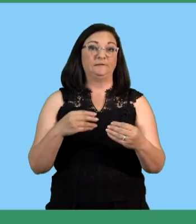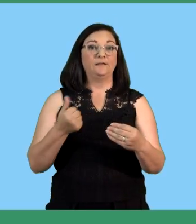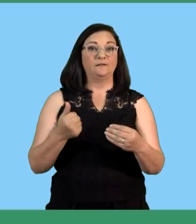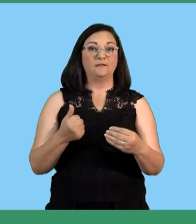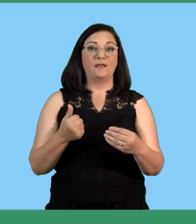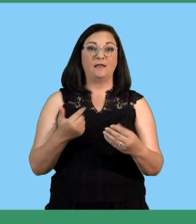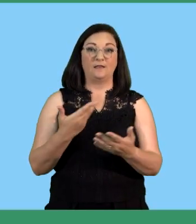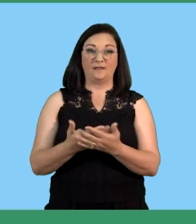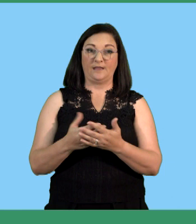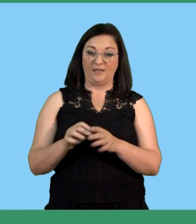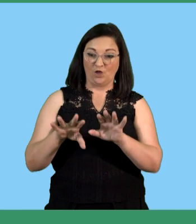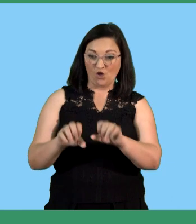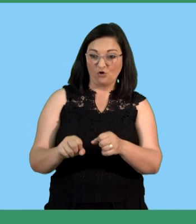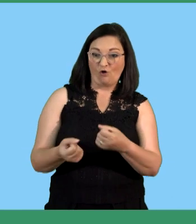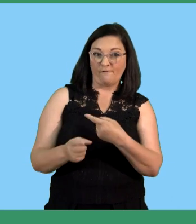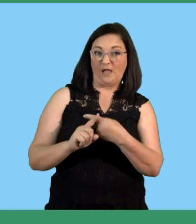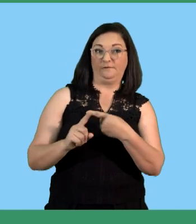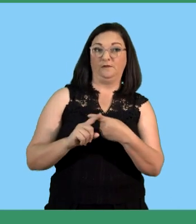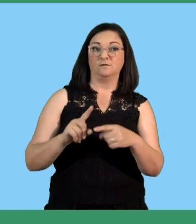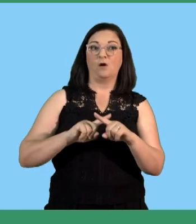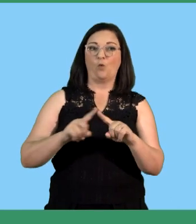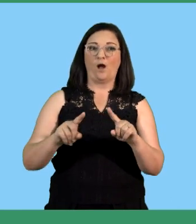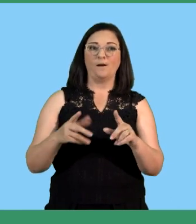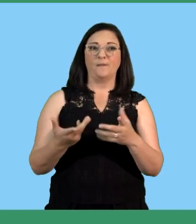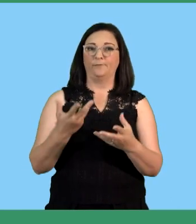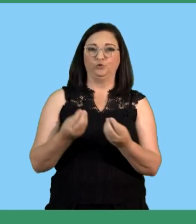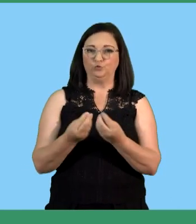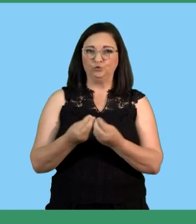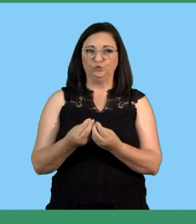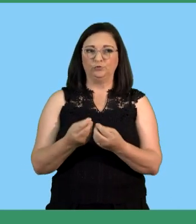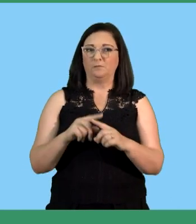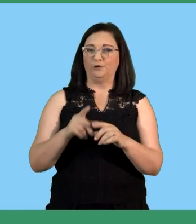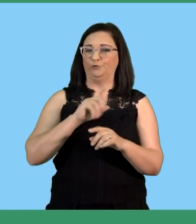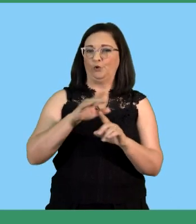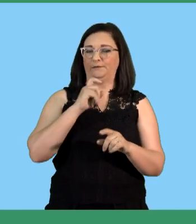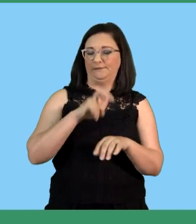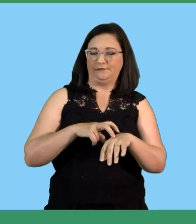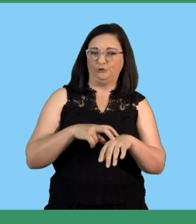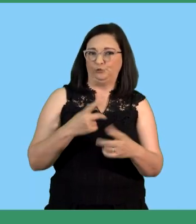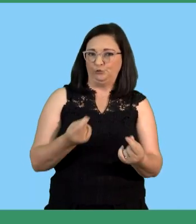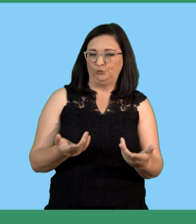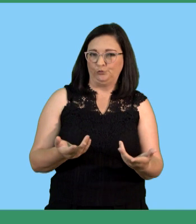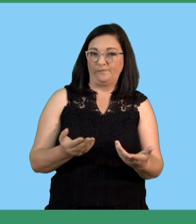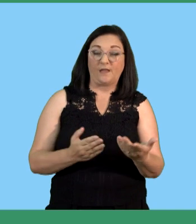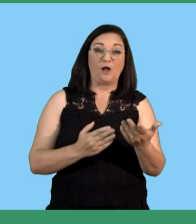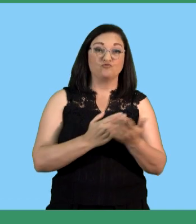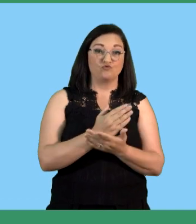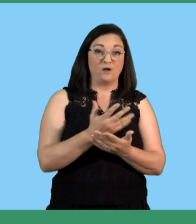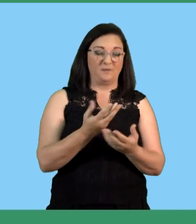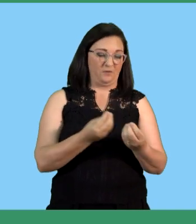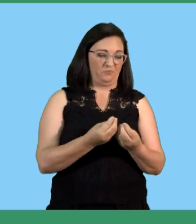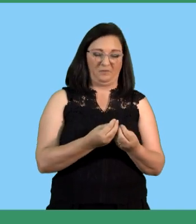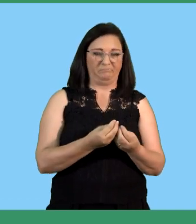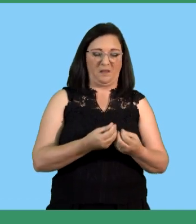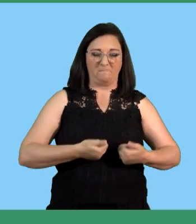return goods when it is not necessary to do so. Remember, according to the rights, we're going to speak about the rights. The right speaks about the right to